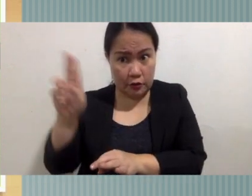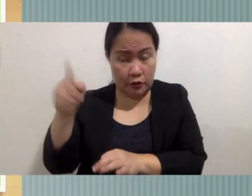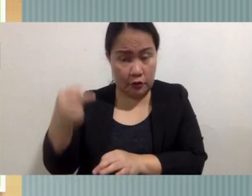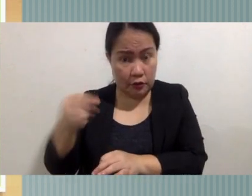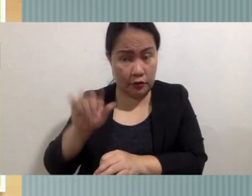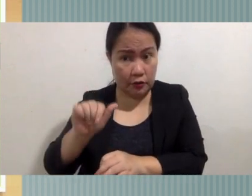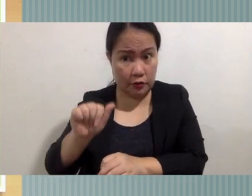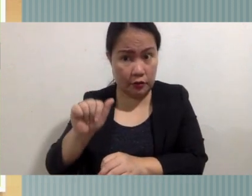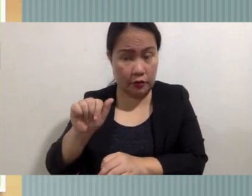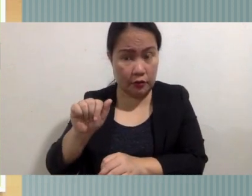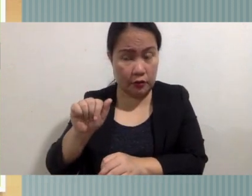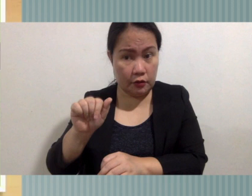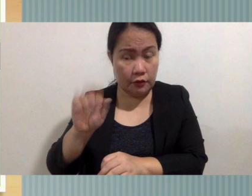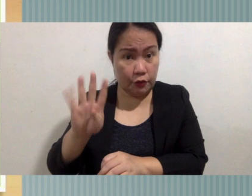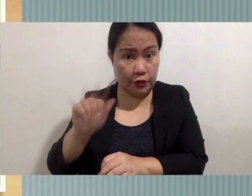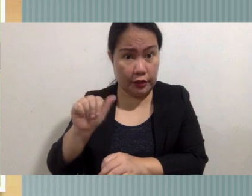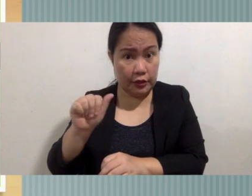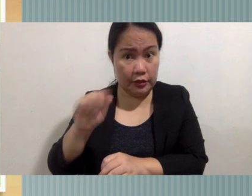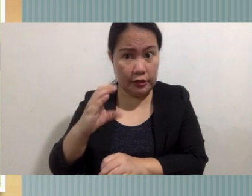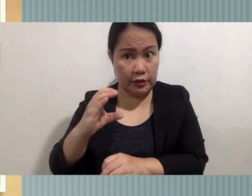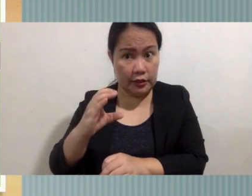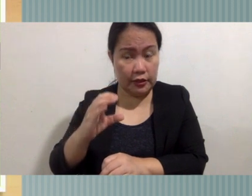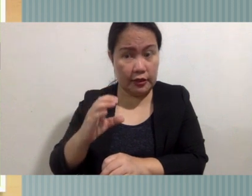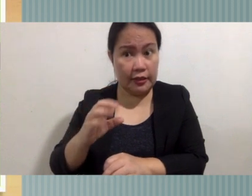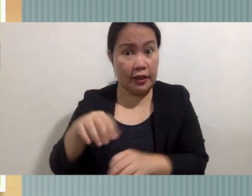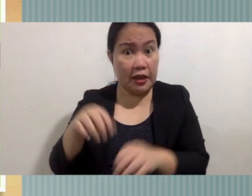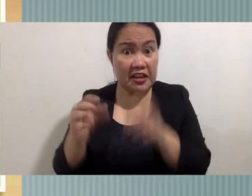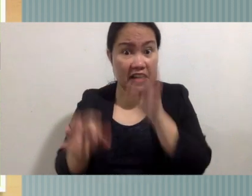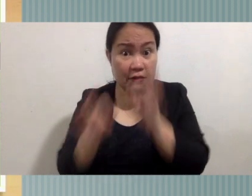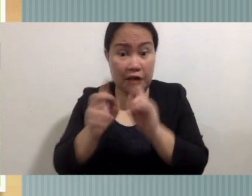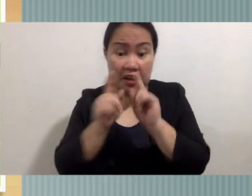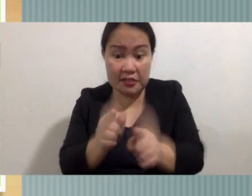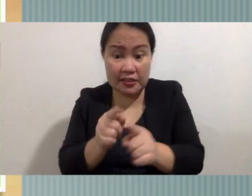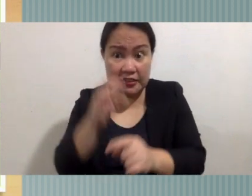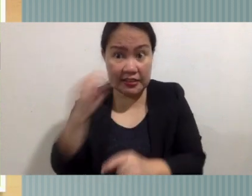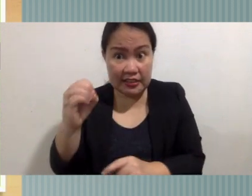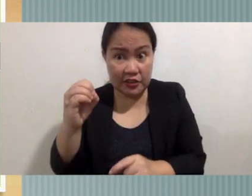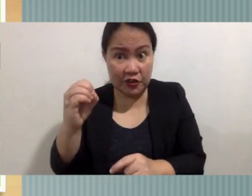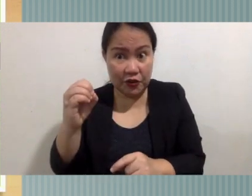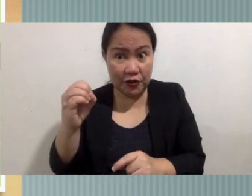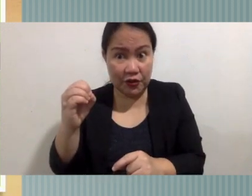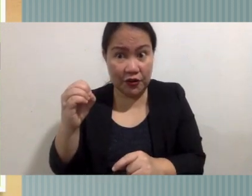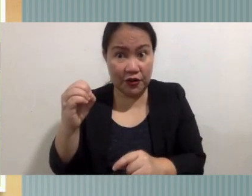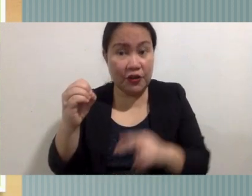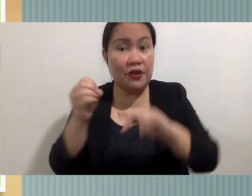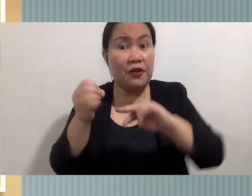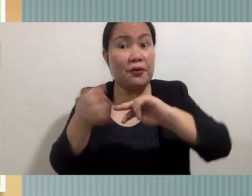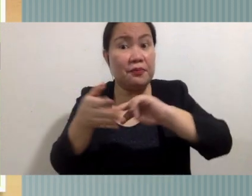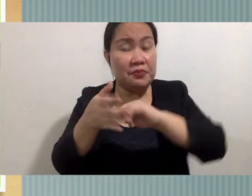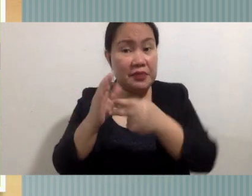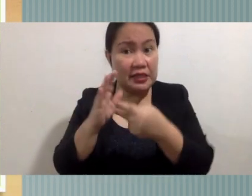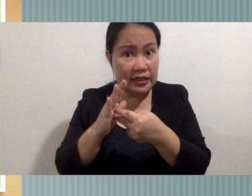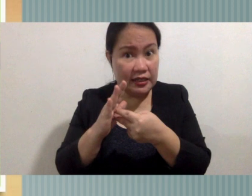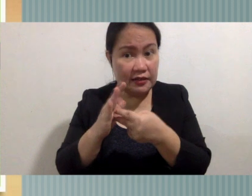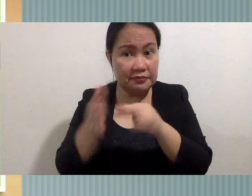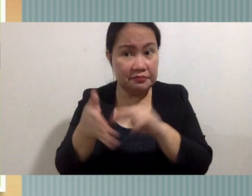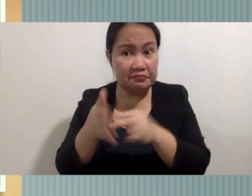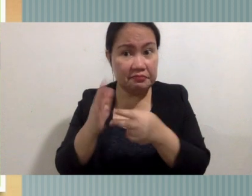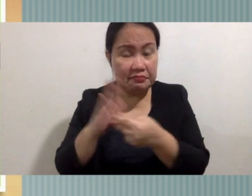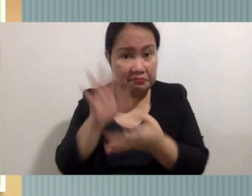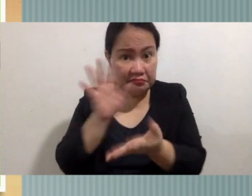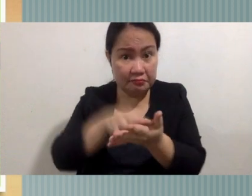b squared minus 4ac, that is the time that you